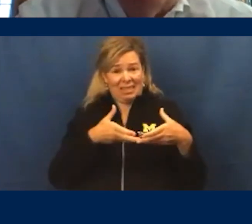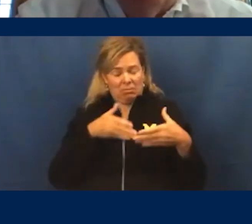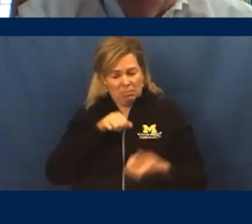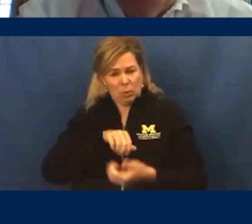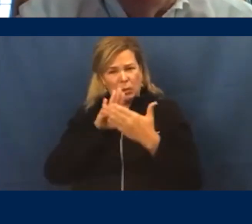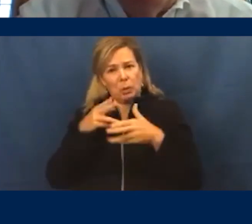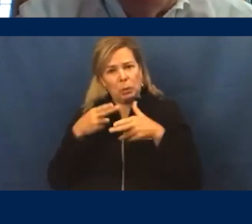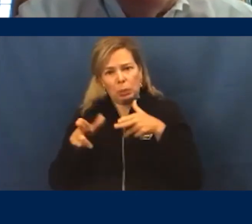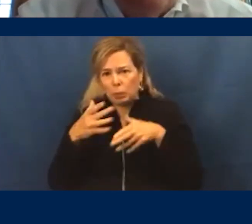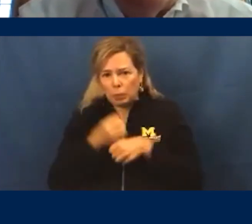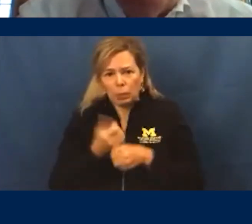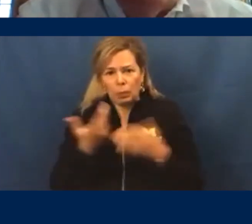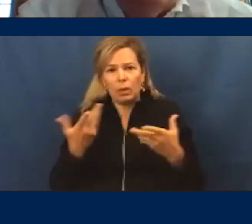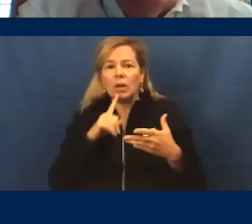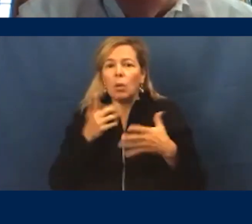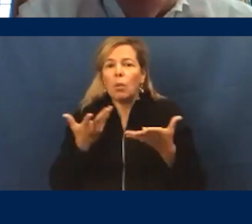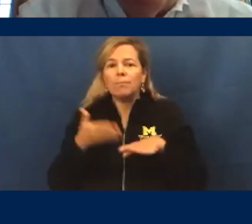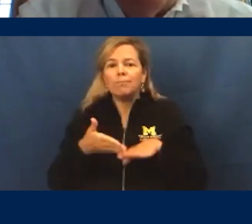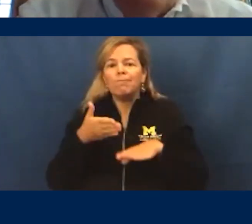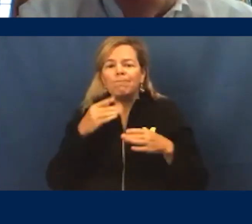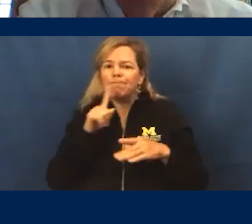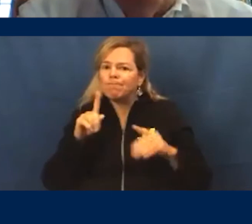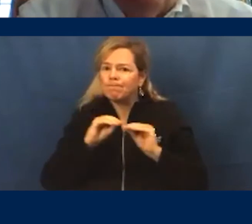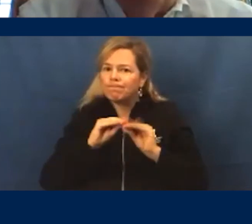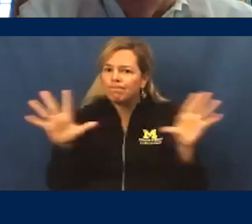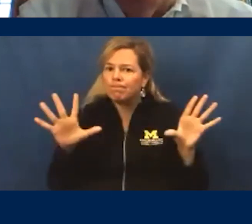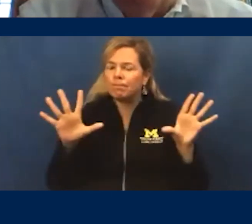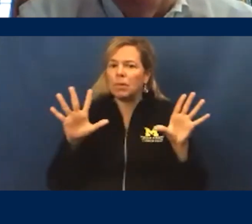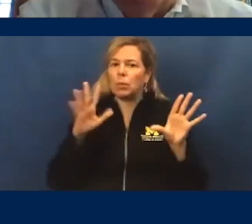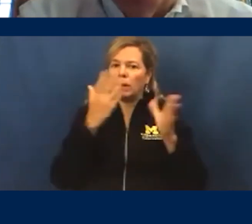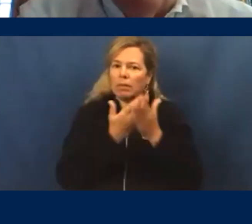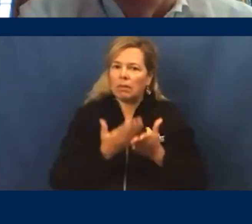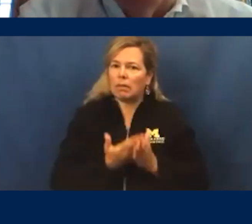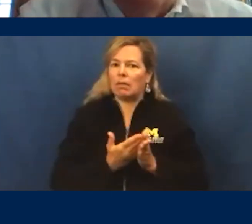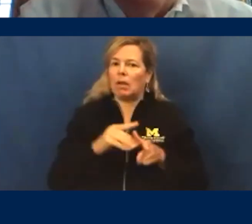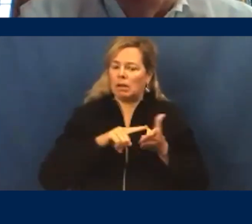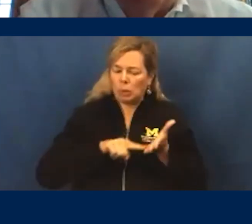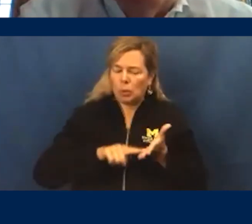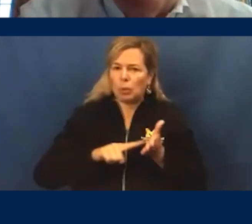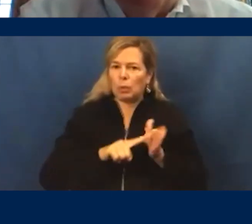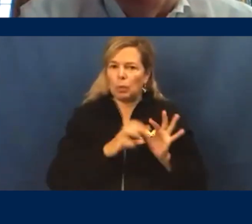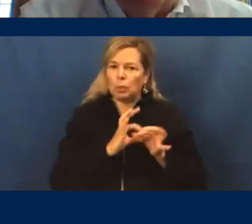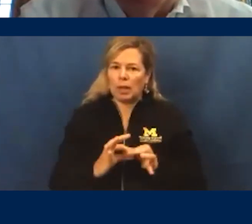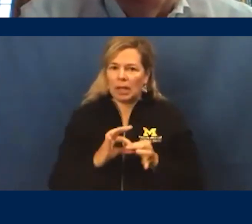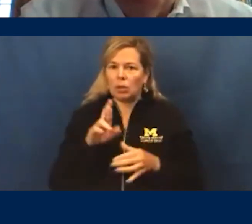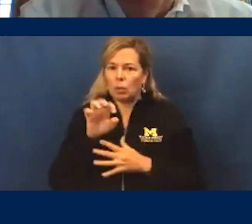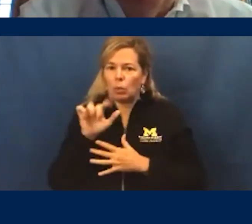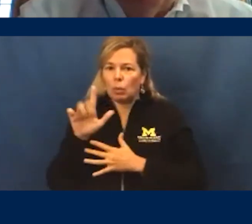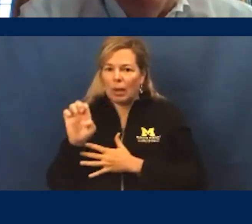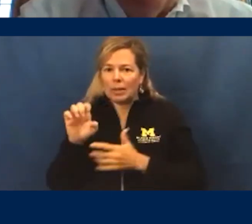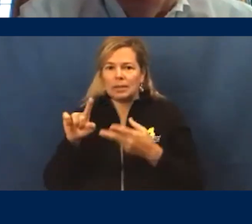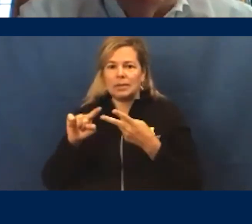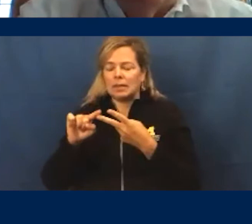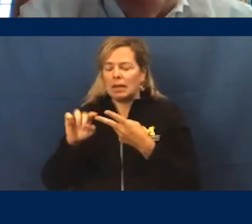but include increasing transparency in reporting data with regard to inclusion of race and ethnicity variables,